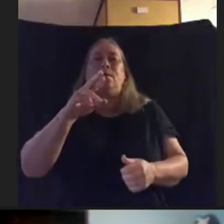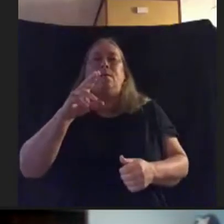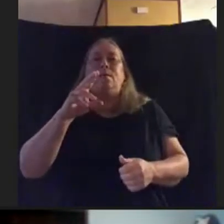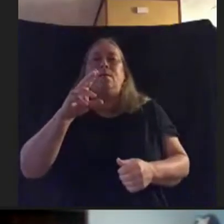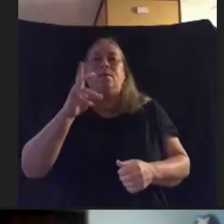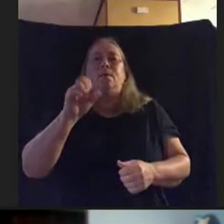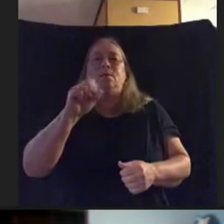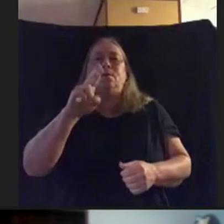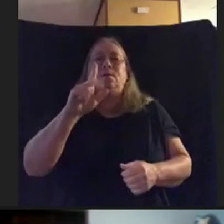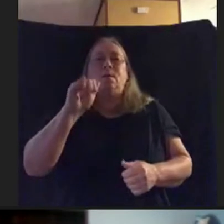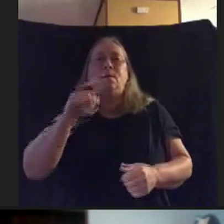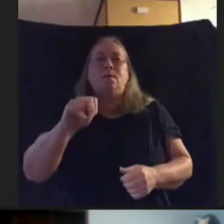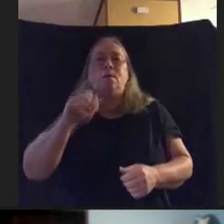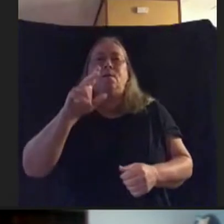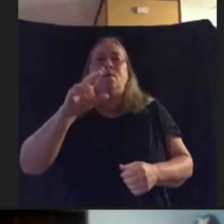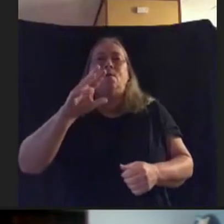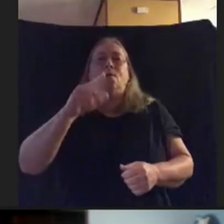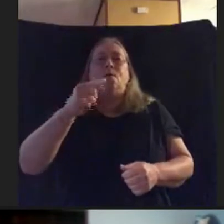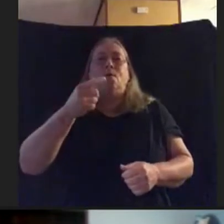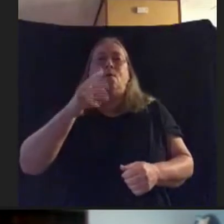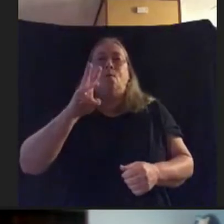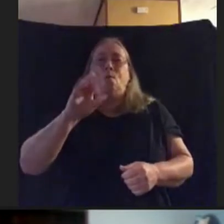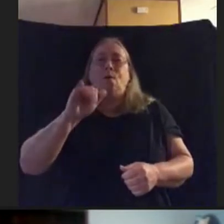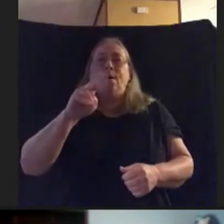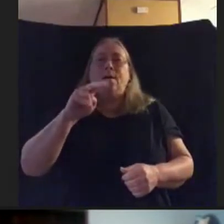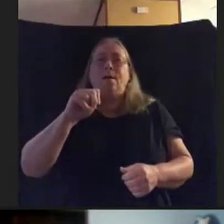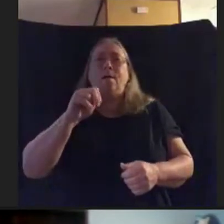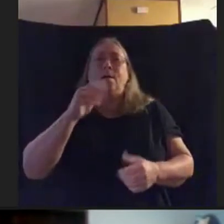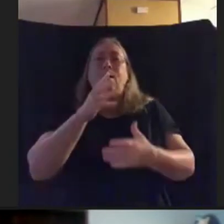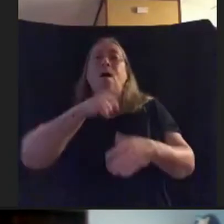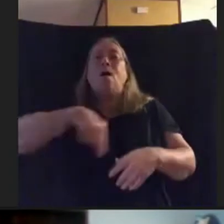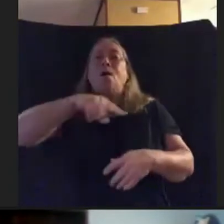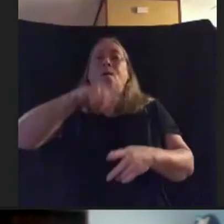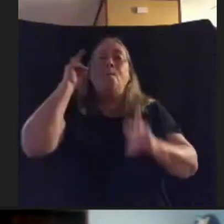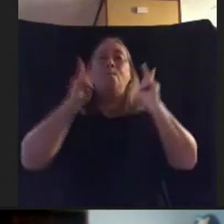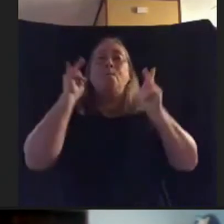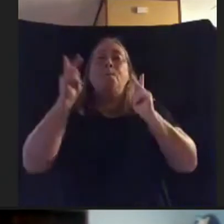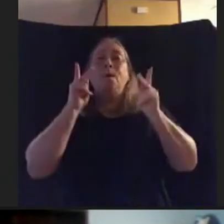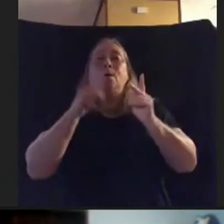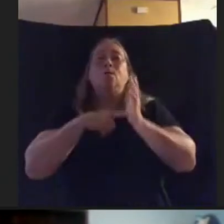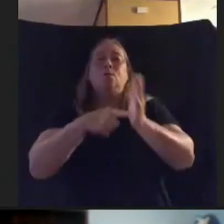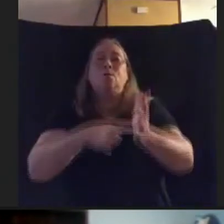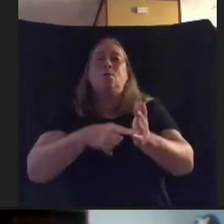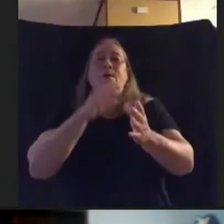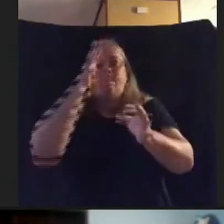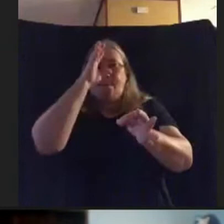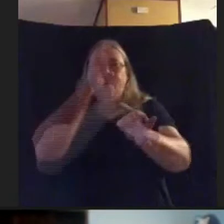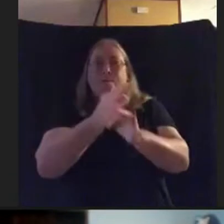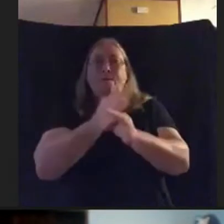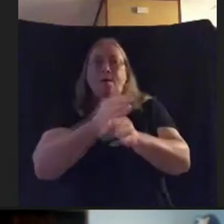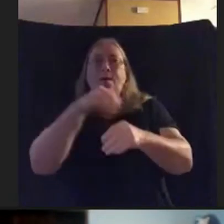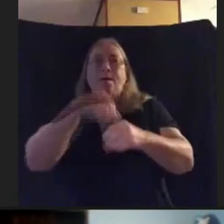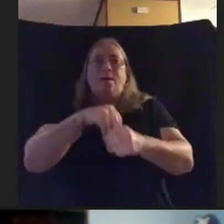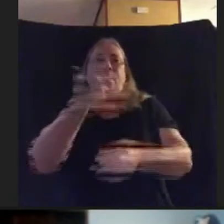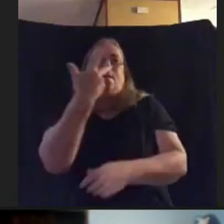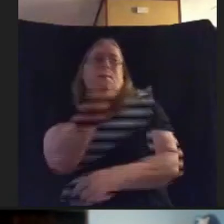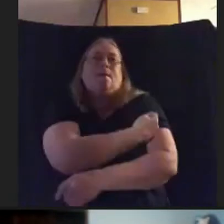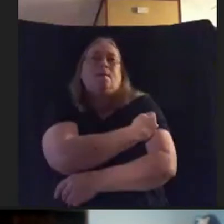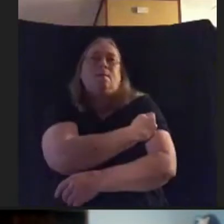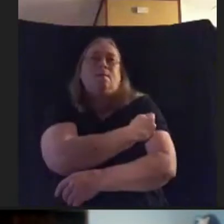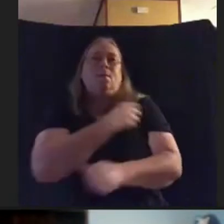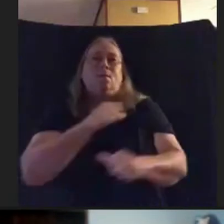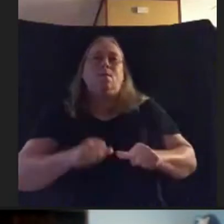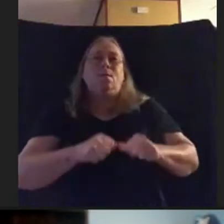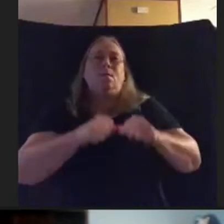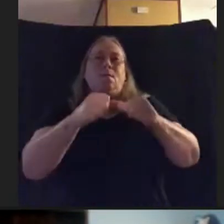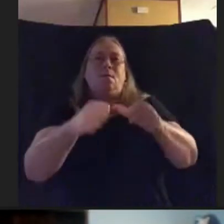and Dr. Quinn and Dr. Turner and all these guys to show our faith in the vaccine. That's really helped. So we'll continue to do those